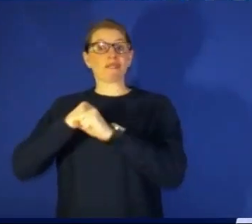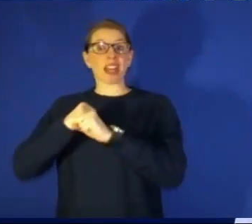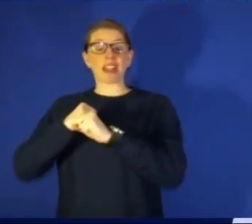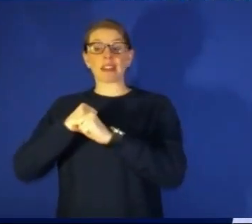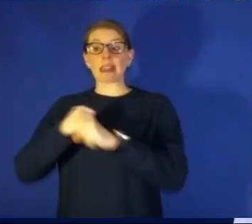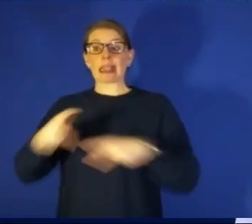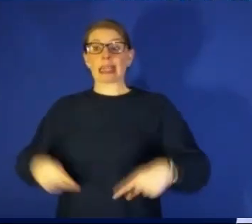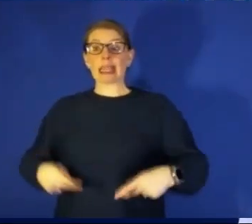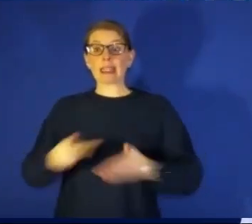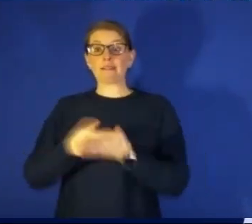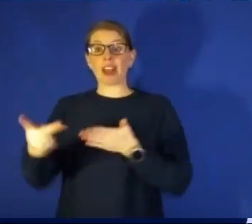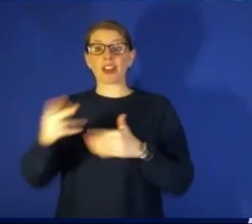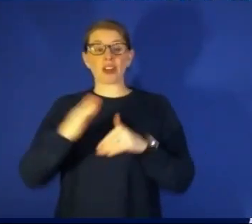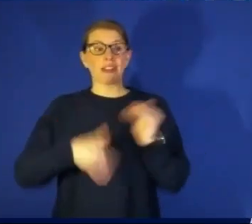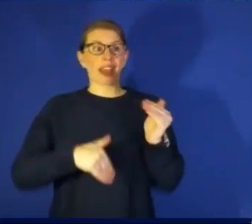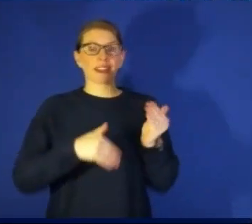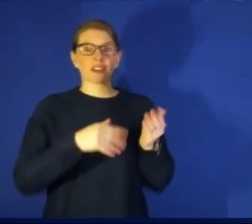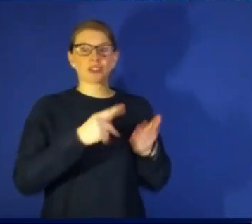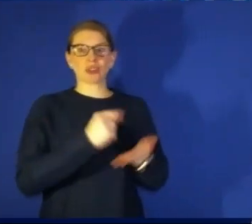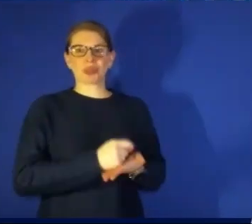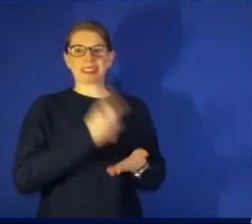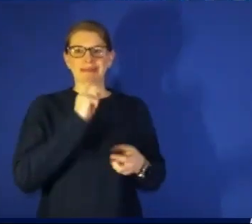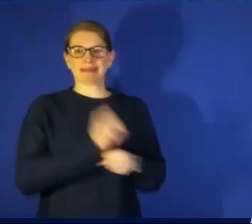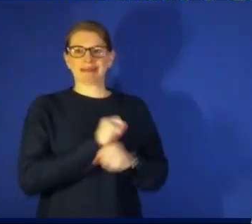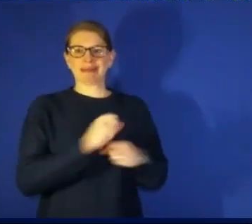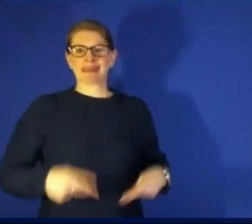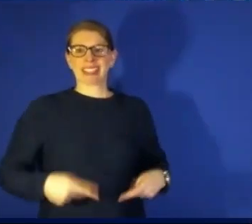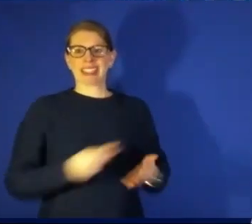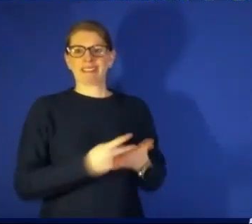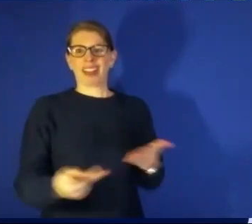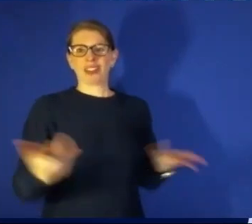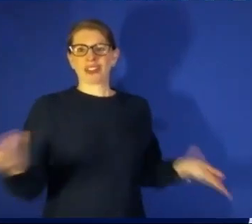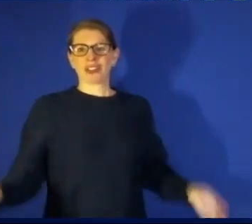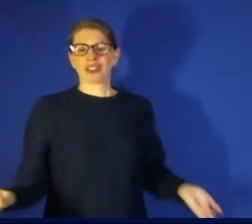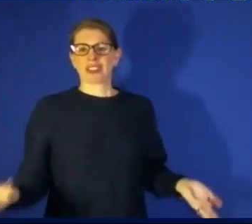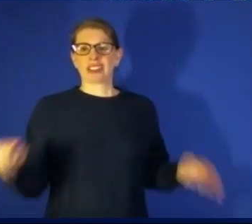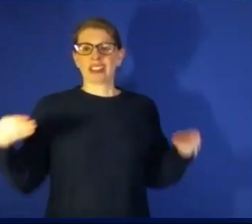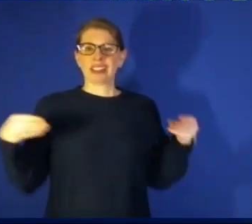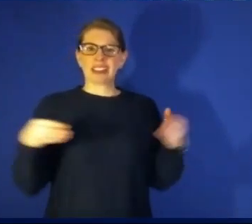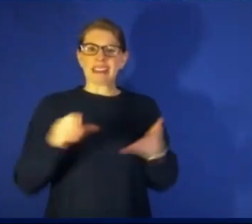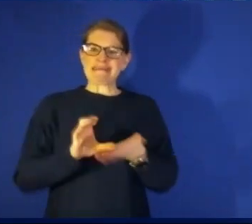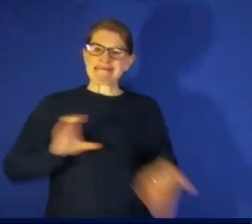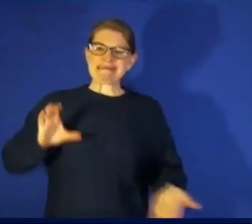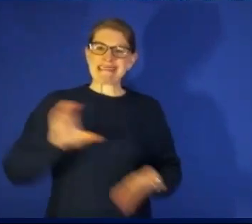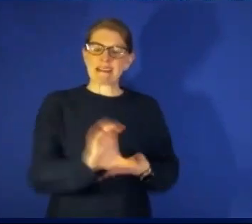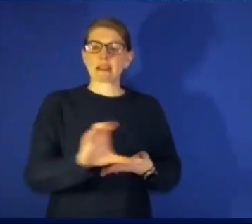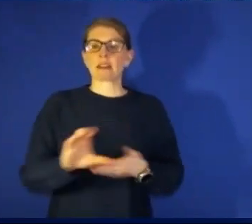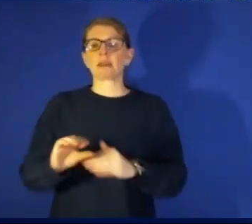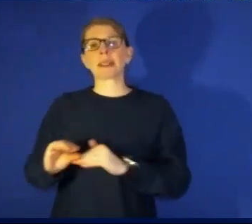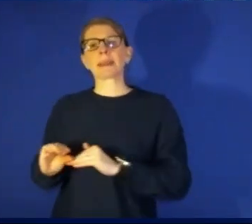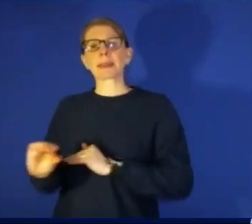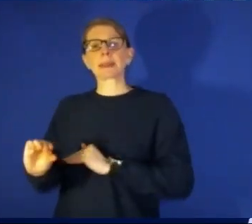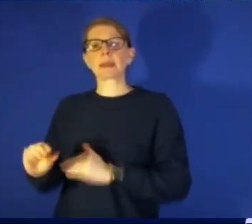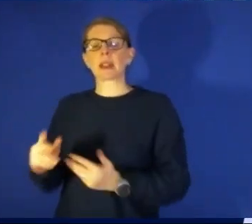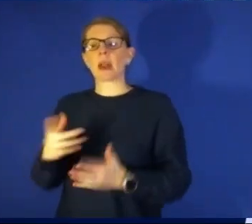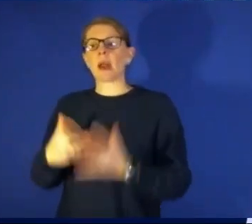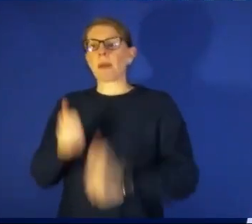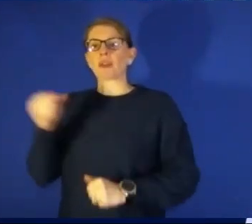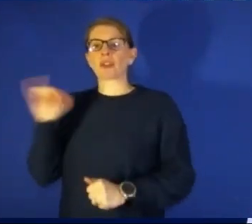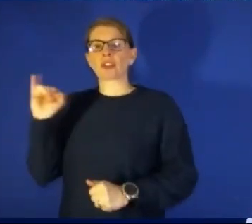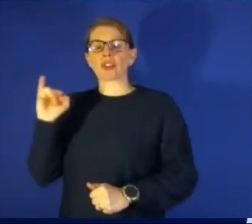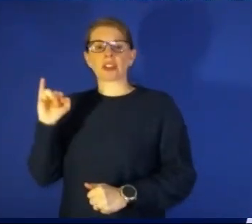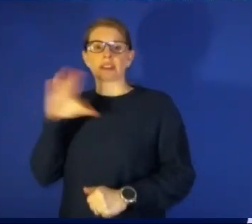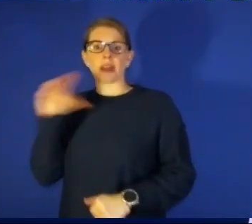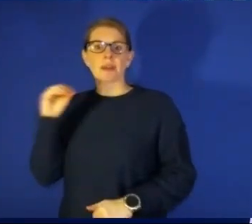to treat it. And this kind of thing is very aggravating. Most insurance companies won't pay for